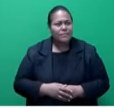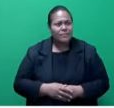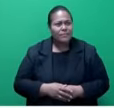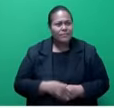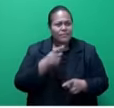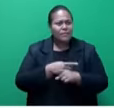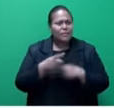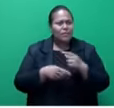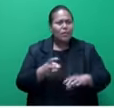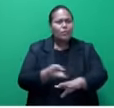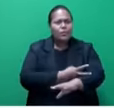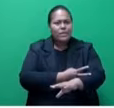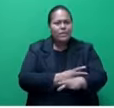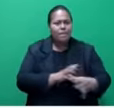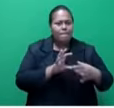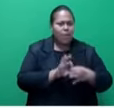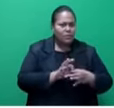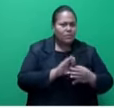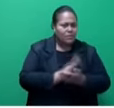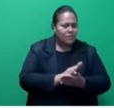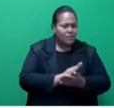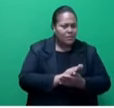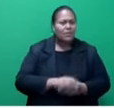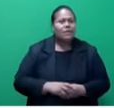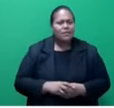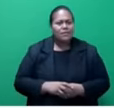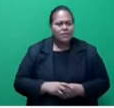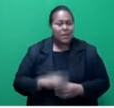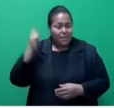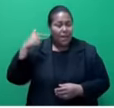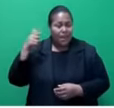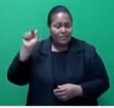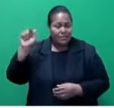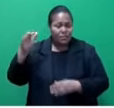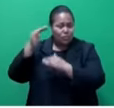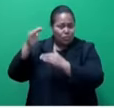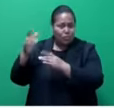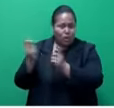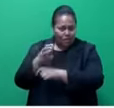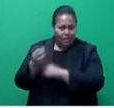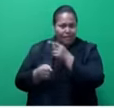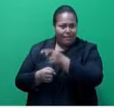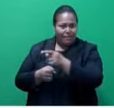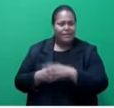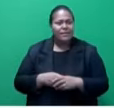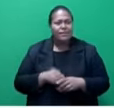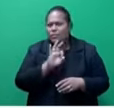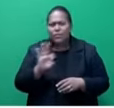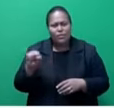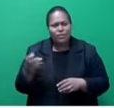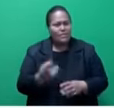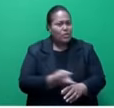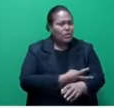green bonds. It's very much active. It's on the London Stock Exchange. But not just the green bonds, but other